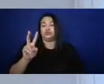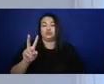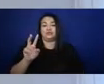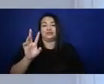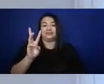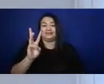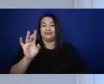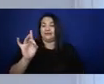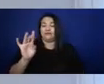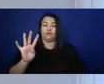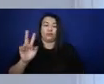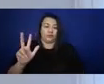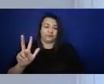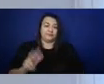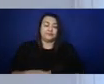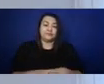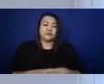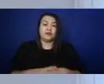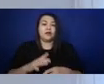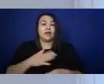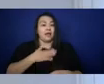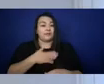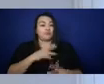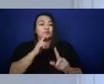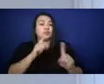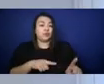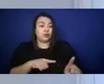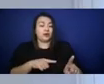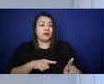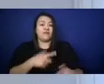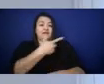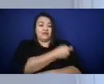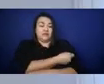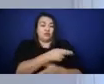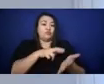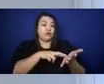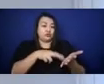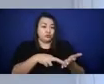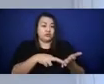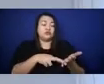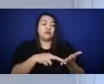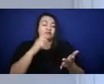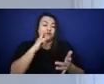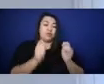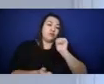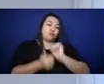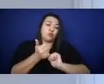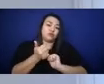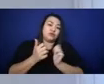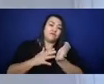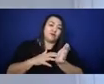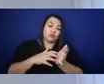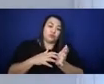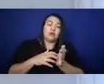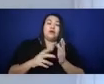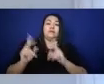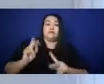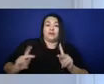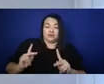epcovidvaccine.com website. We have a space there where you can send an issue, or you can just contact our COVID hotline